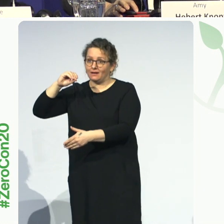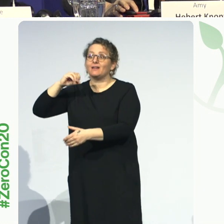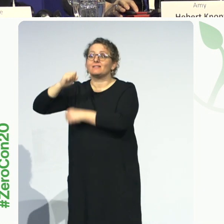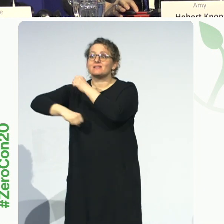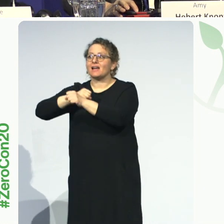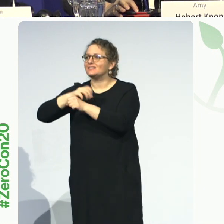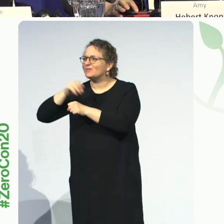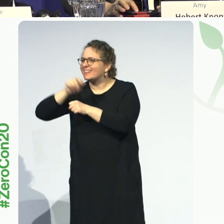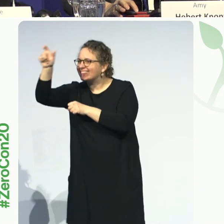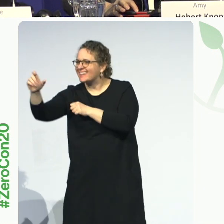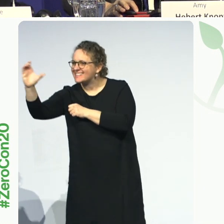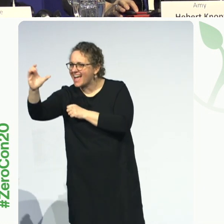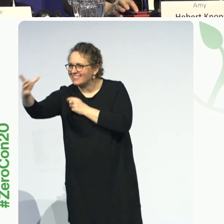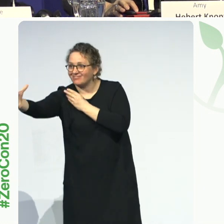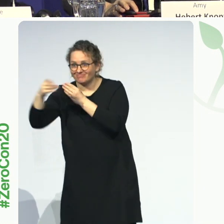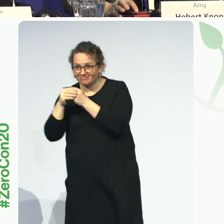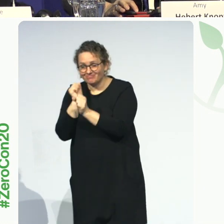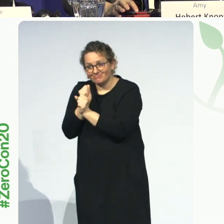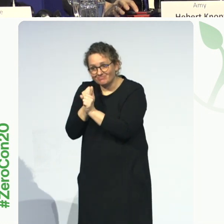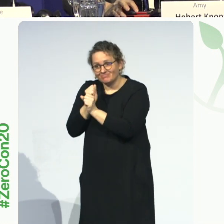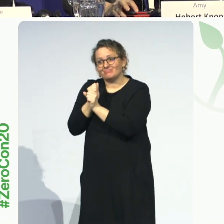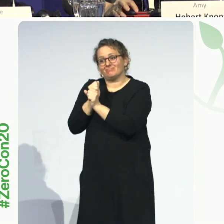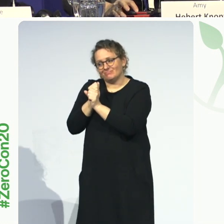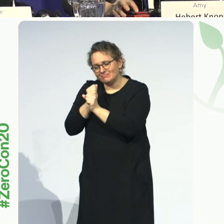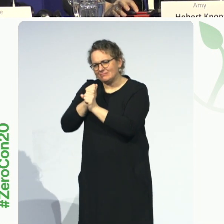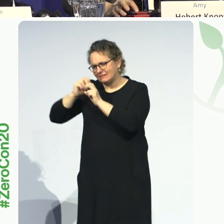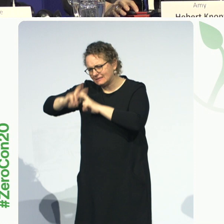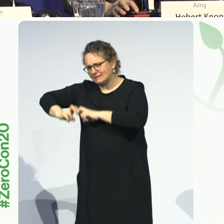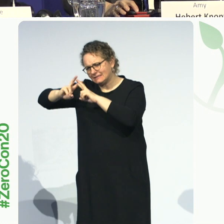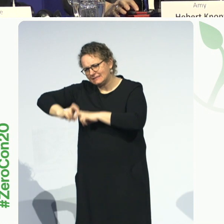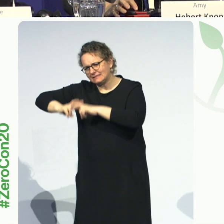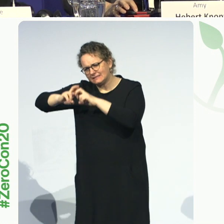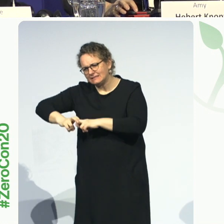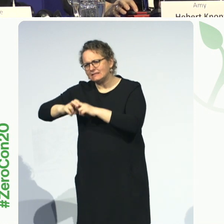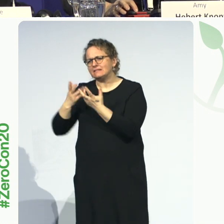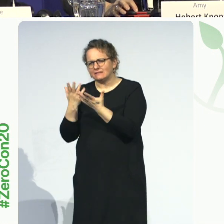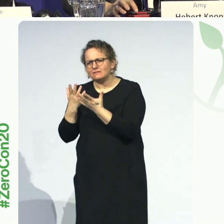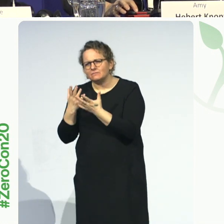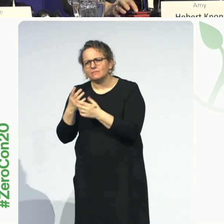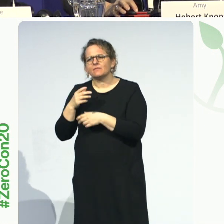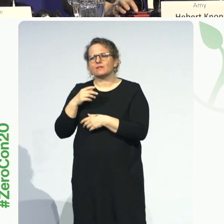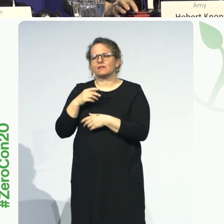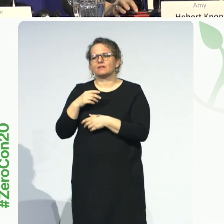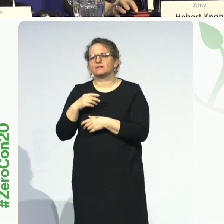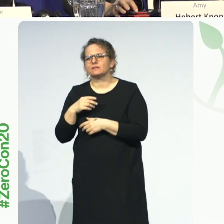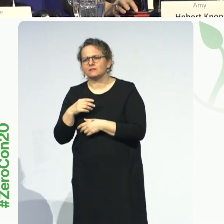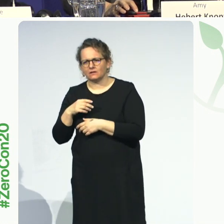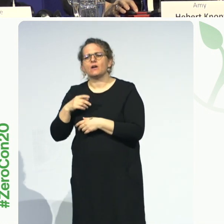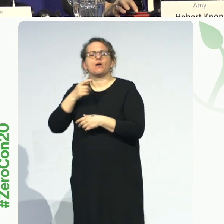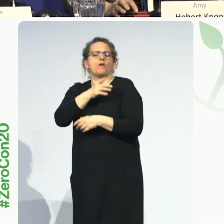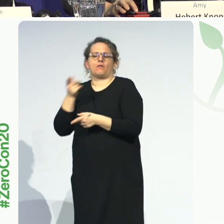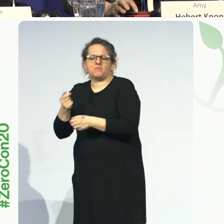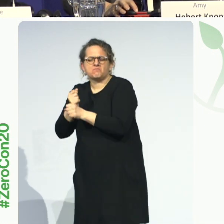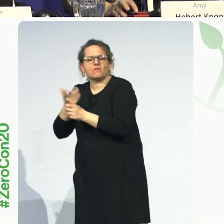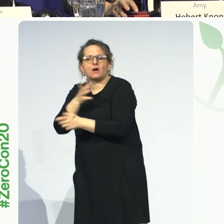do disability advocacy and inclusion in China. And just so that you have a little bit of